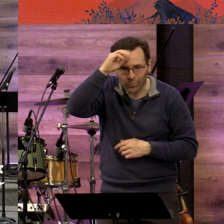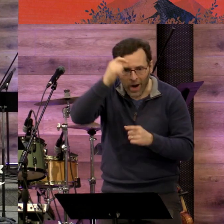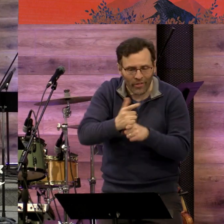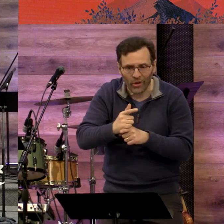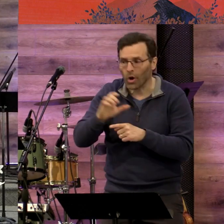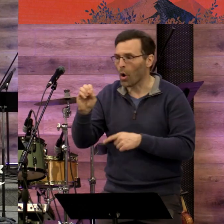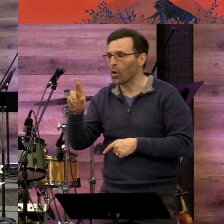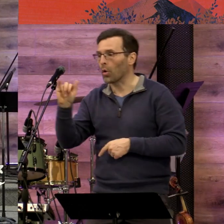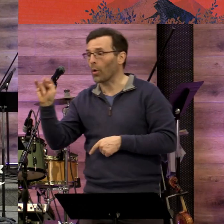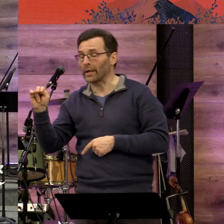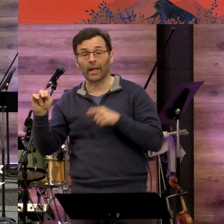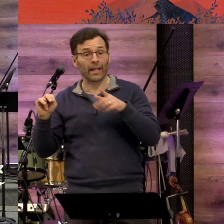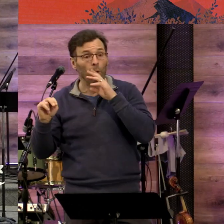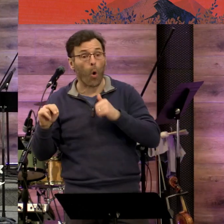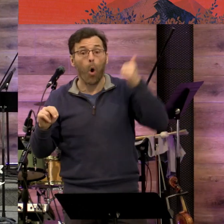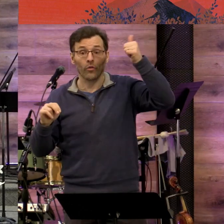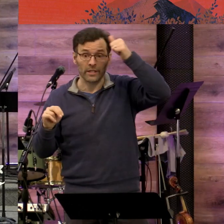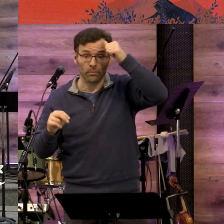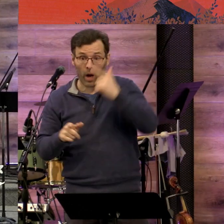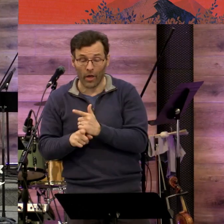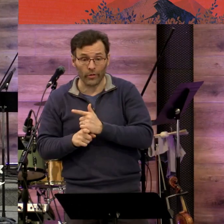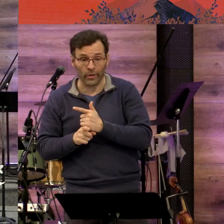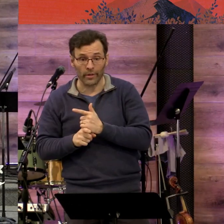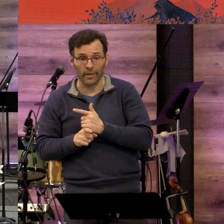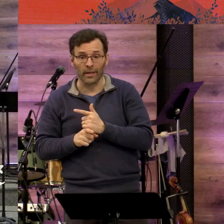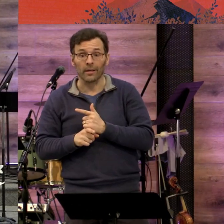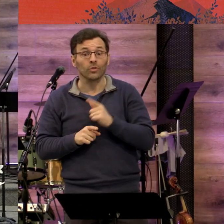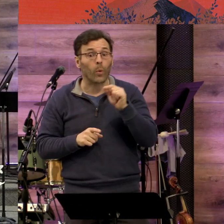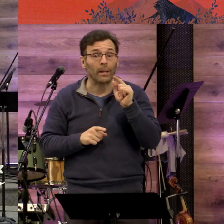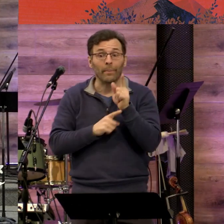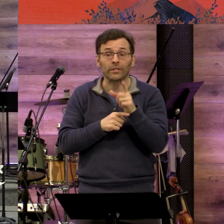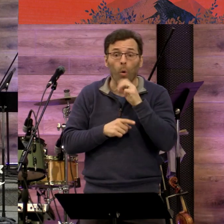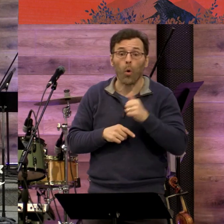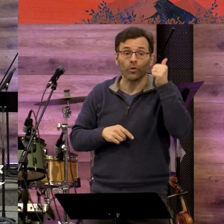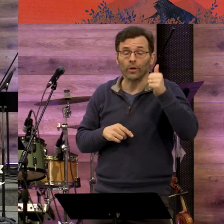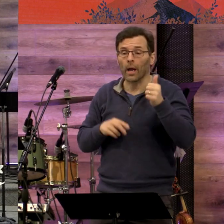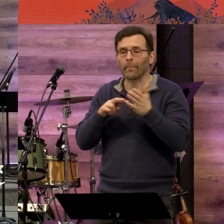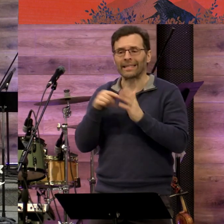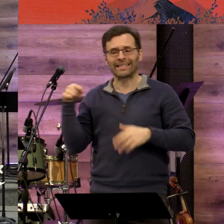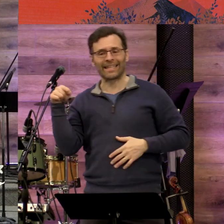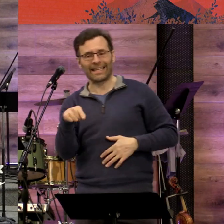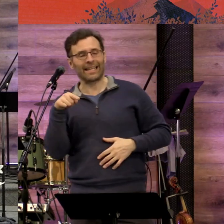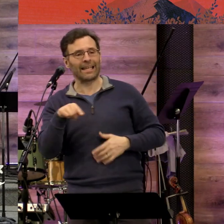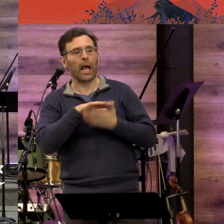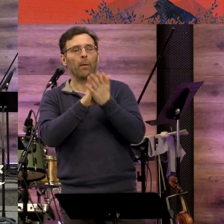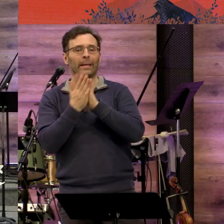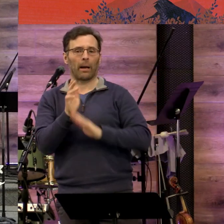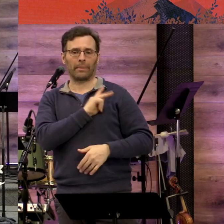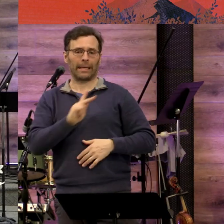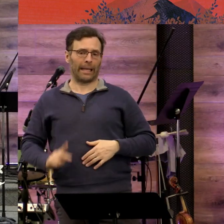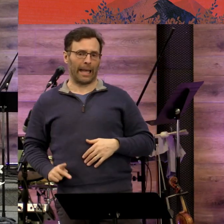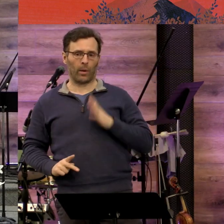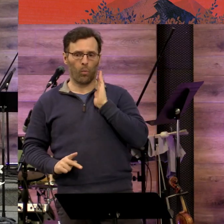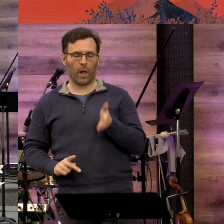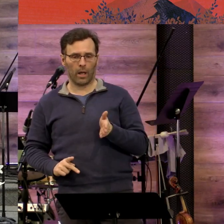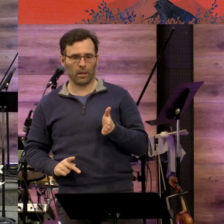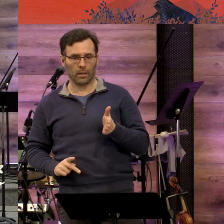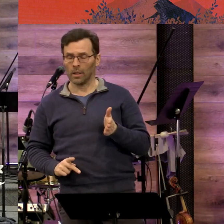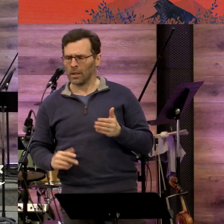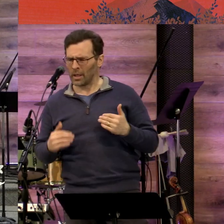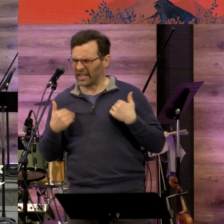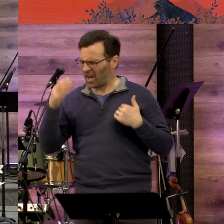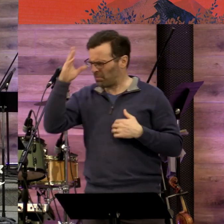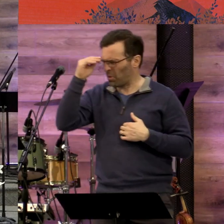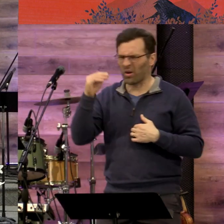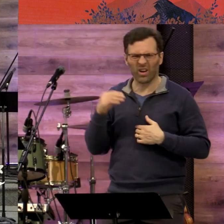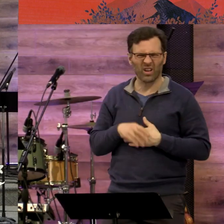that he actually is the oldest brother by 20 minutes, and so therefore he is the one who's going to be king. As a young boy, he's